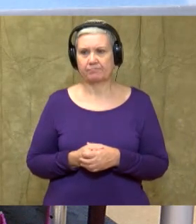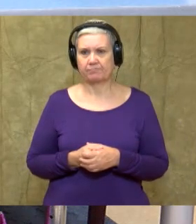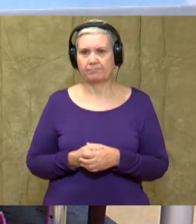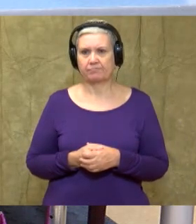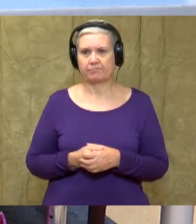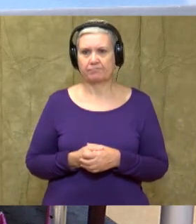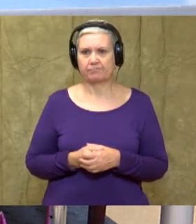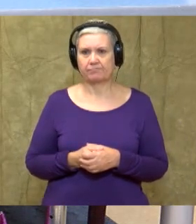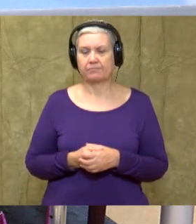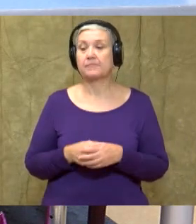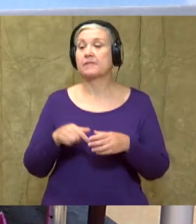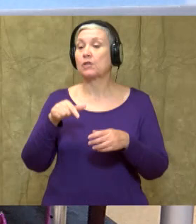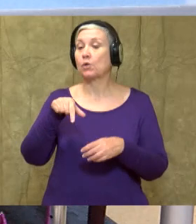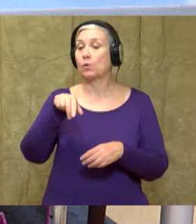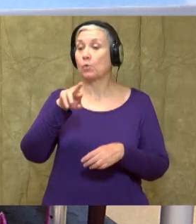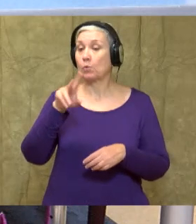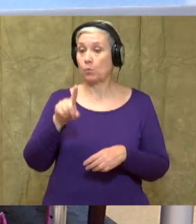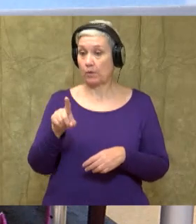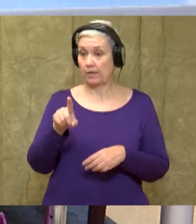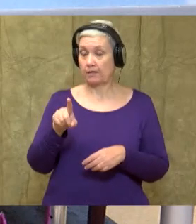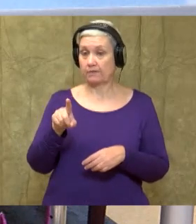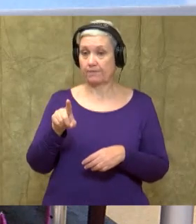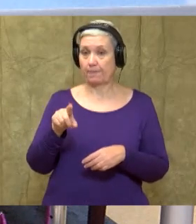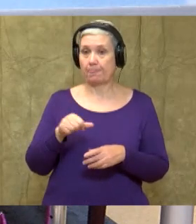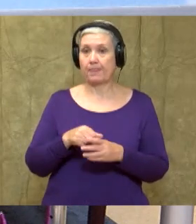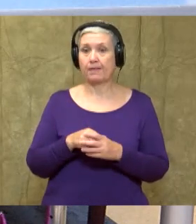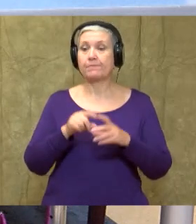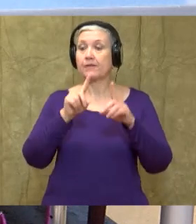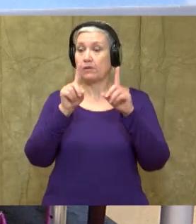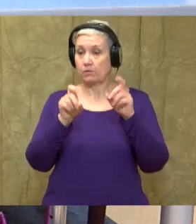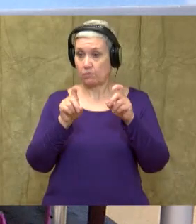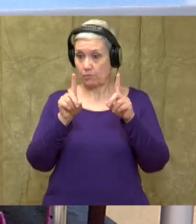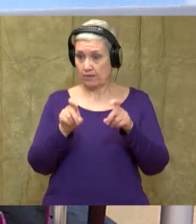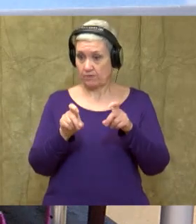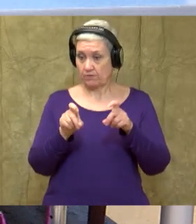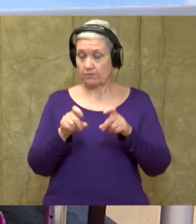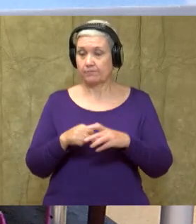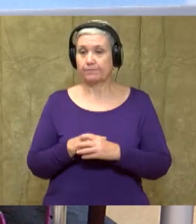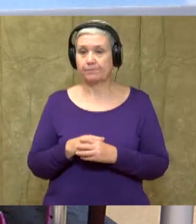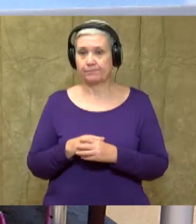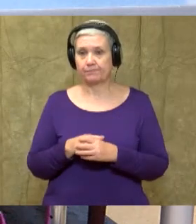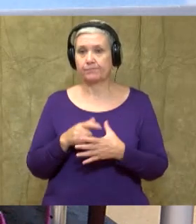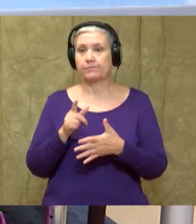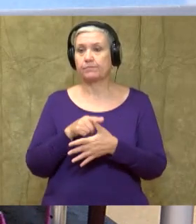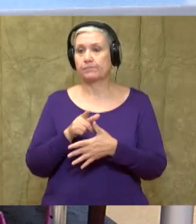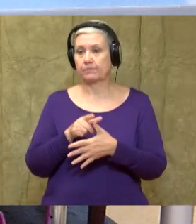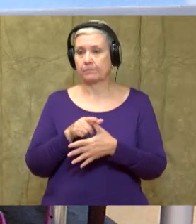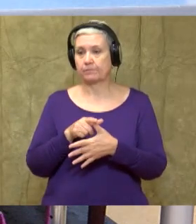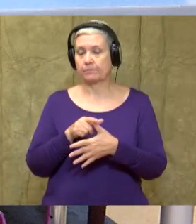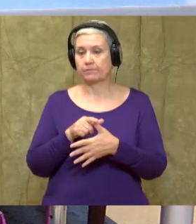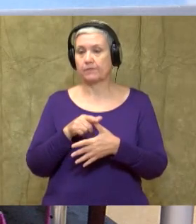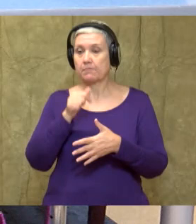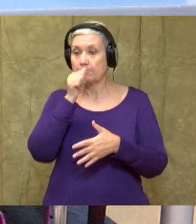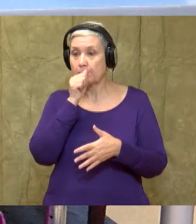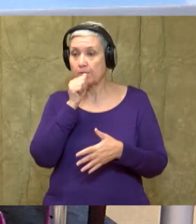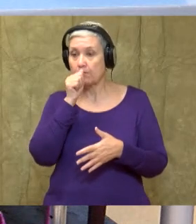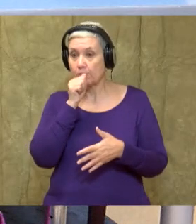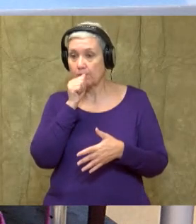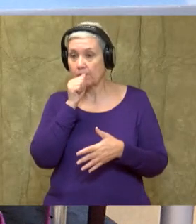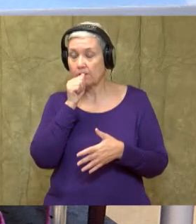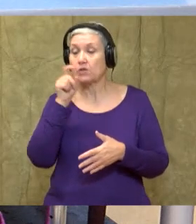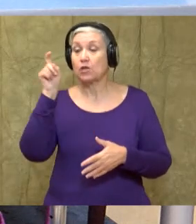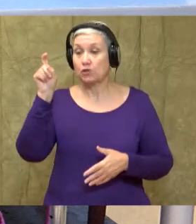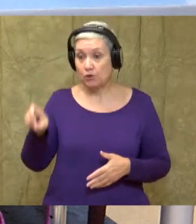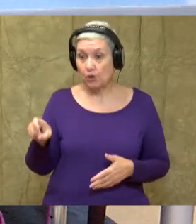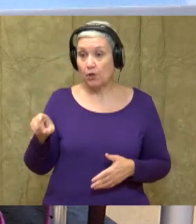A small quiz very quickly, and because I can see the questions, I will read them to you and we will do them together. My password should be kept